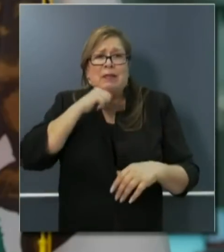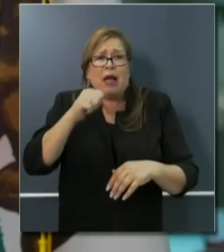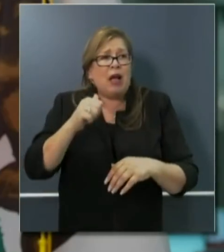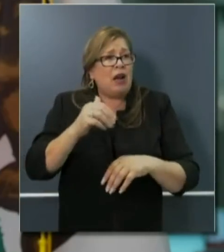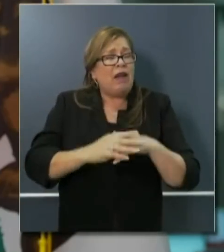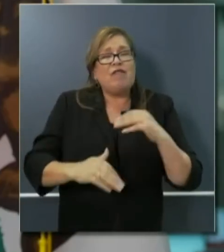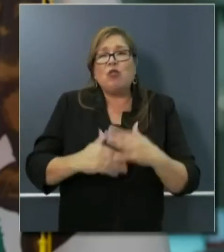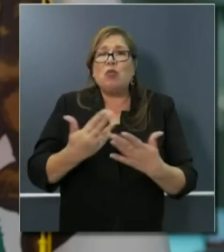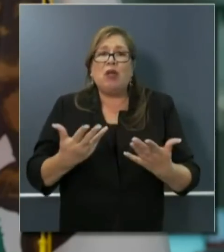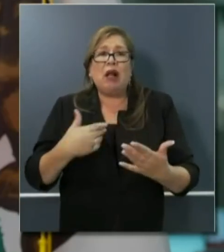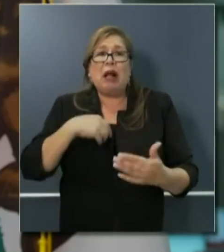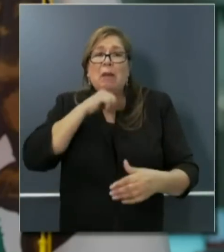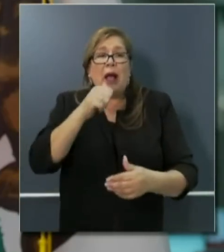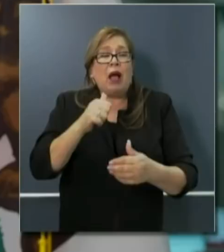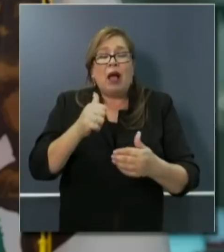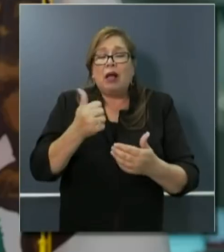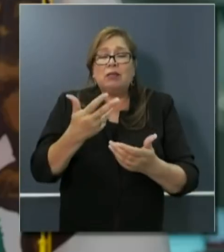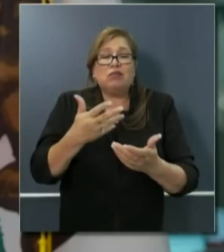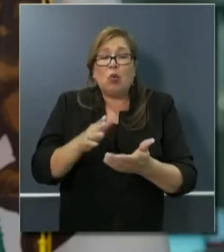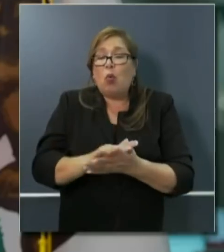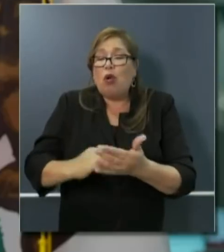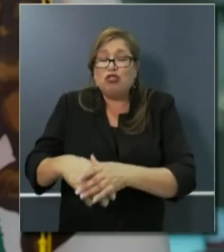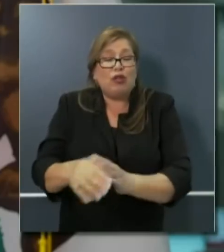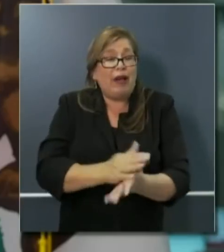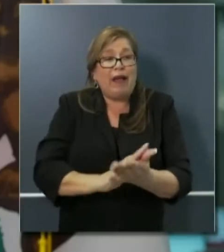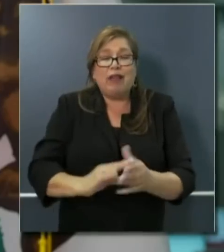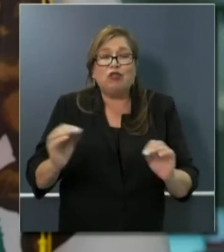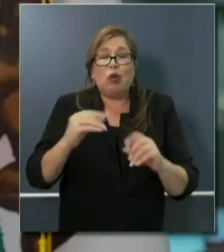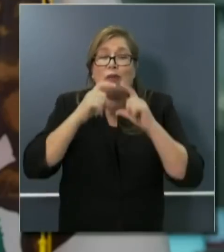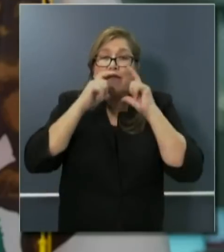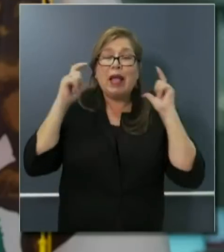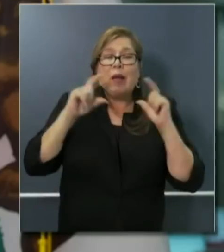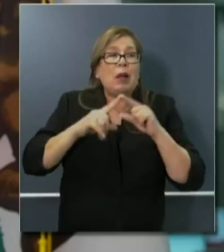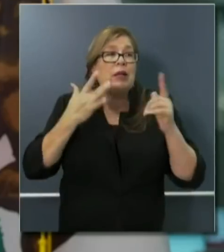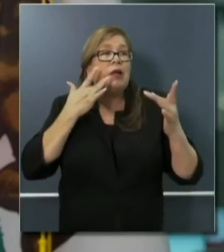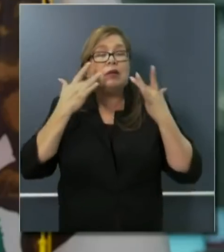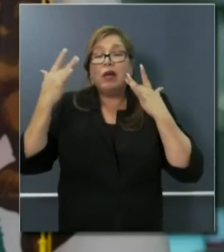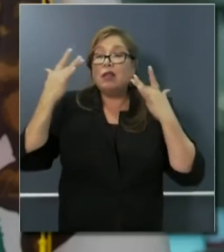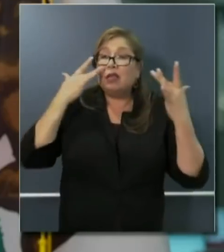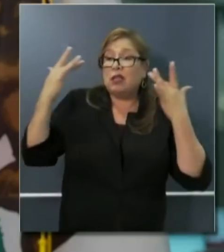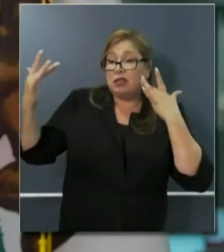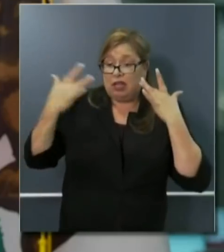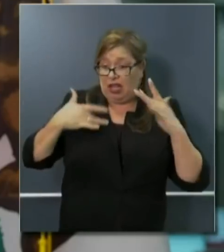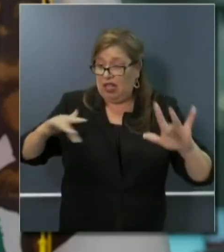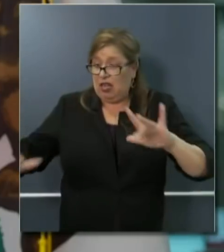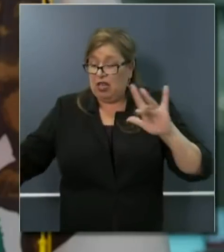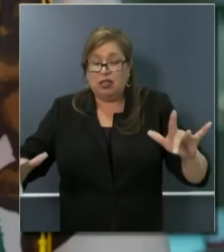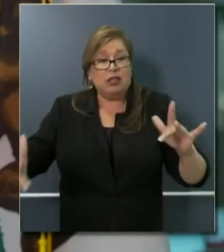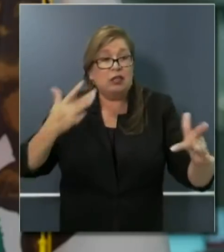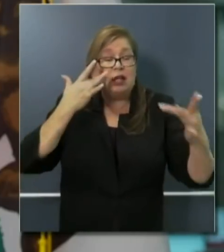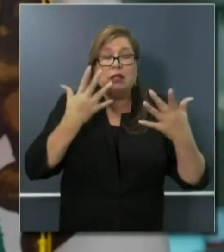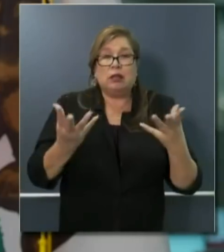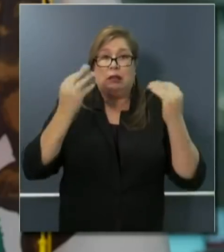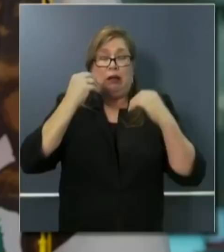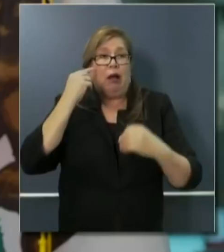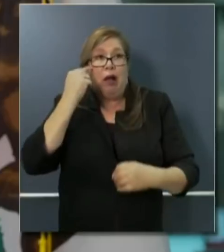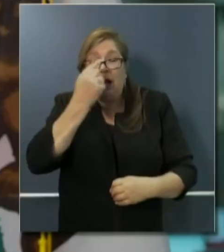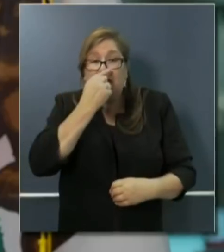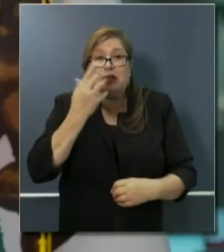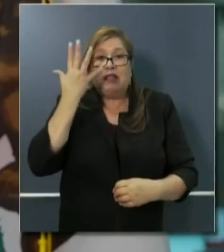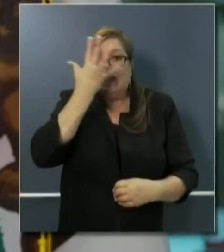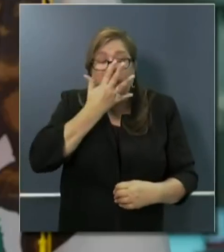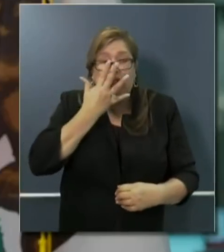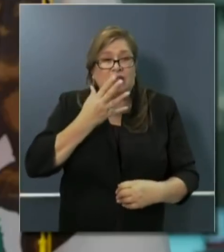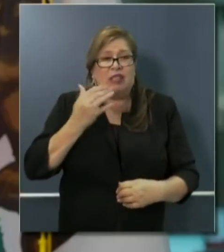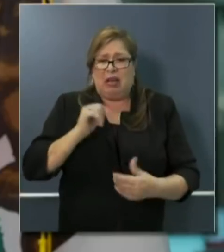washing their hands, but they're touching the mask, the particles that they might get on their hands get onto their face, get into their eyes, and can infect